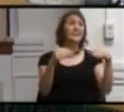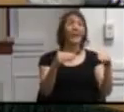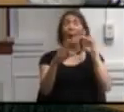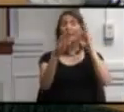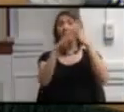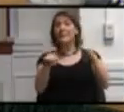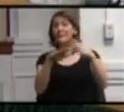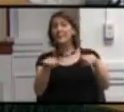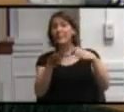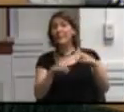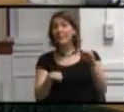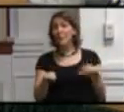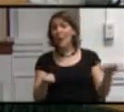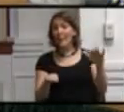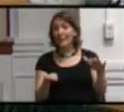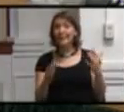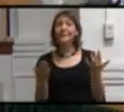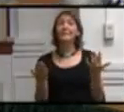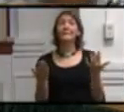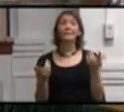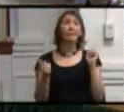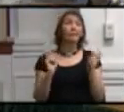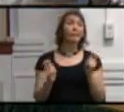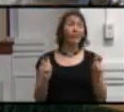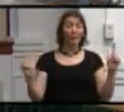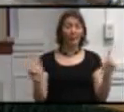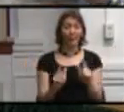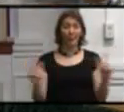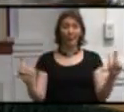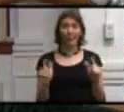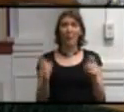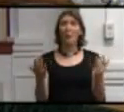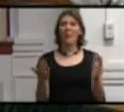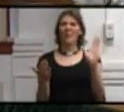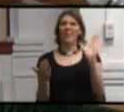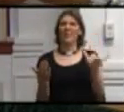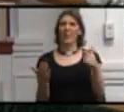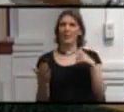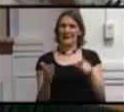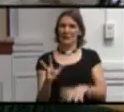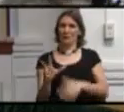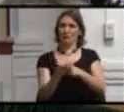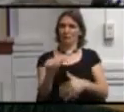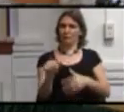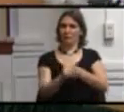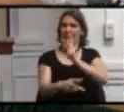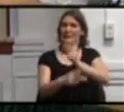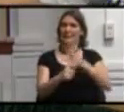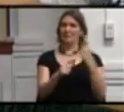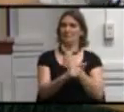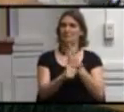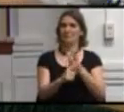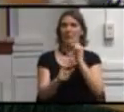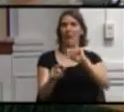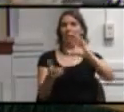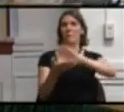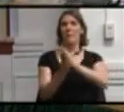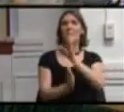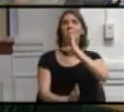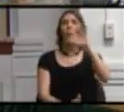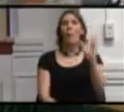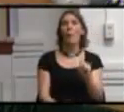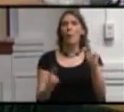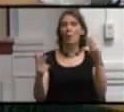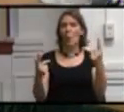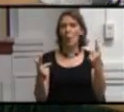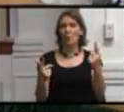subdivided and altered. And so we need to stay up to speed with that. Our vendor